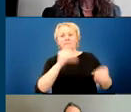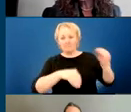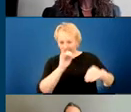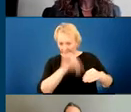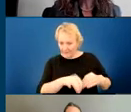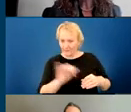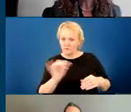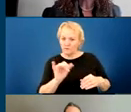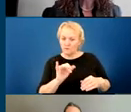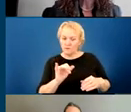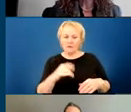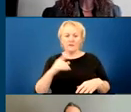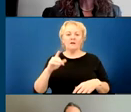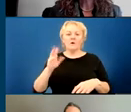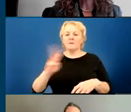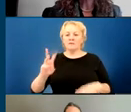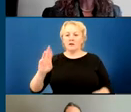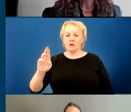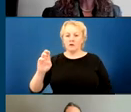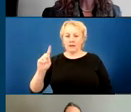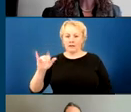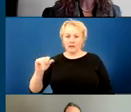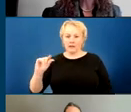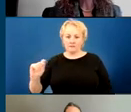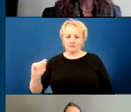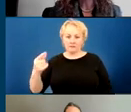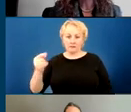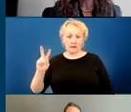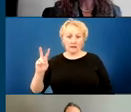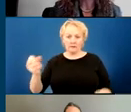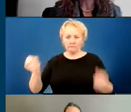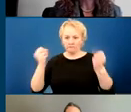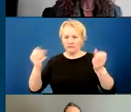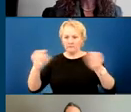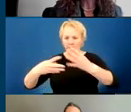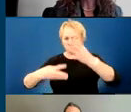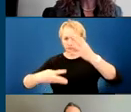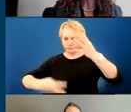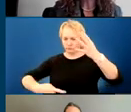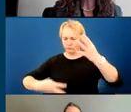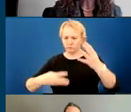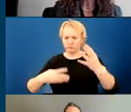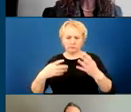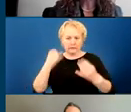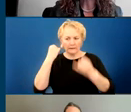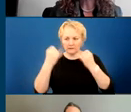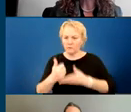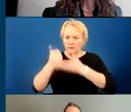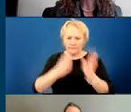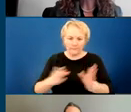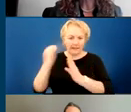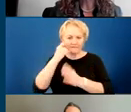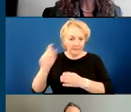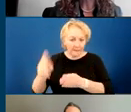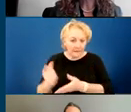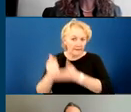then ready.gov has some great publications that you can download that can assist you with planning if you're needing assistance, especially with planning